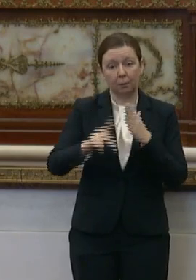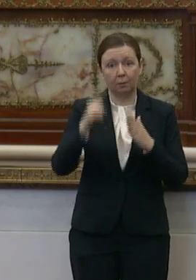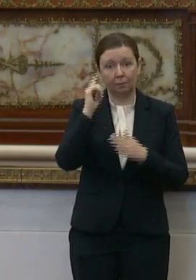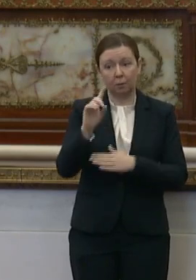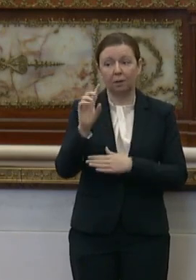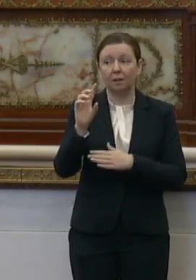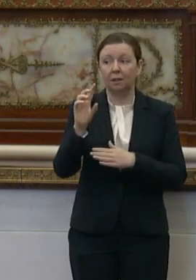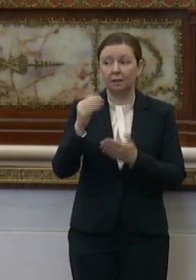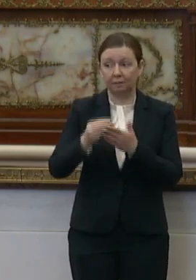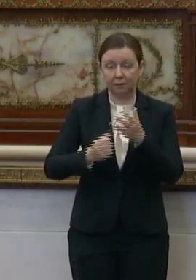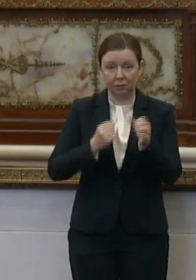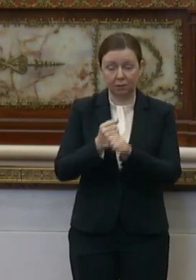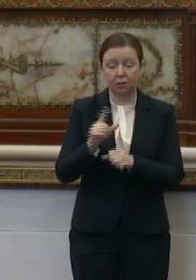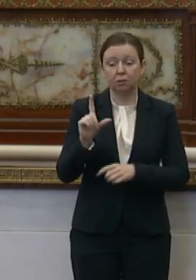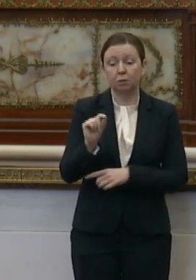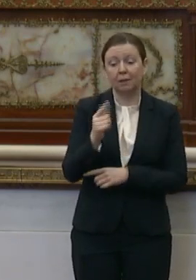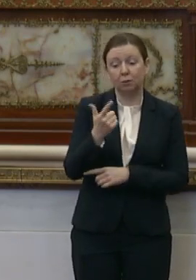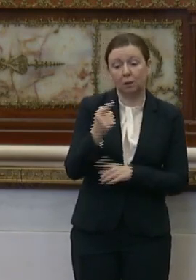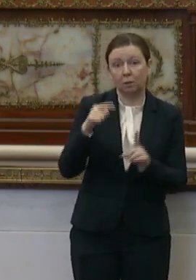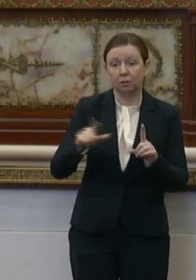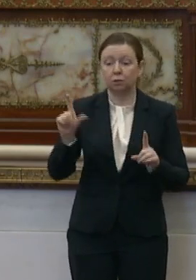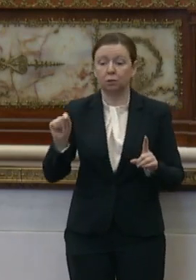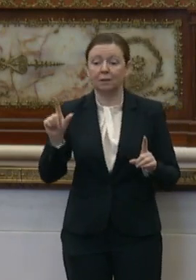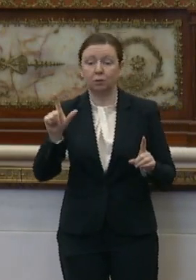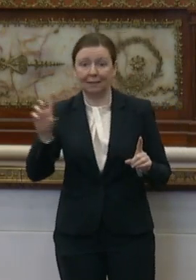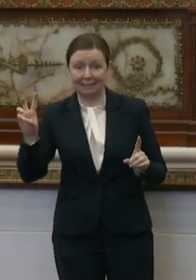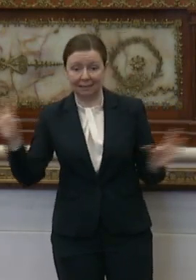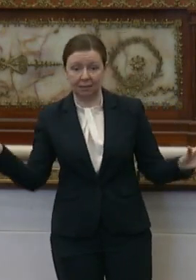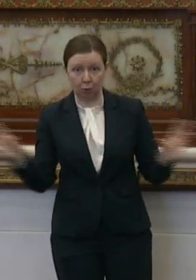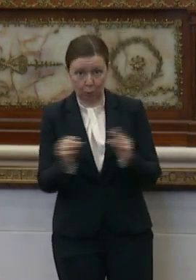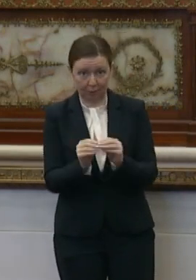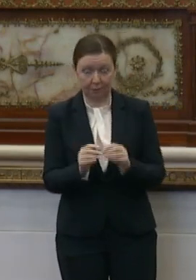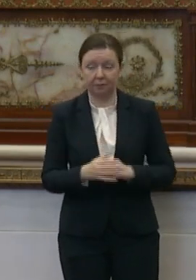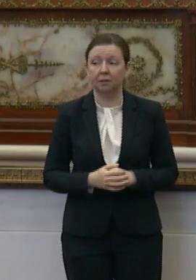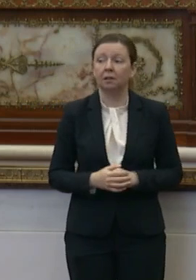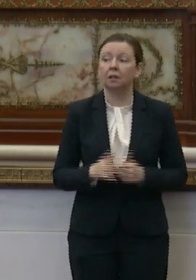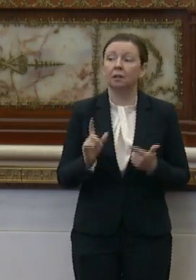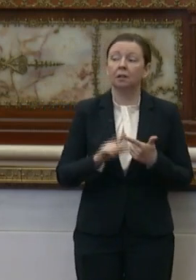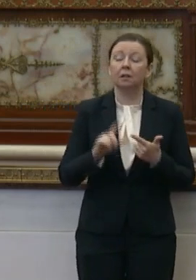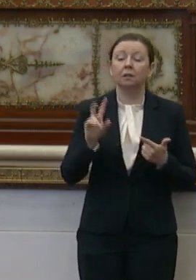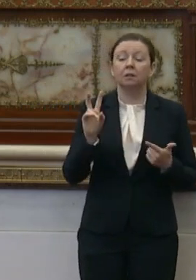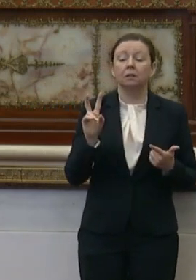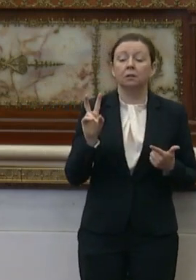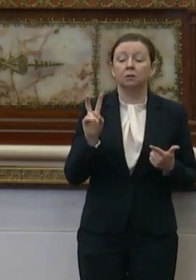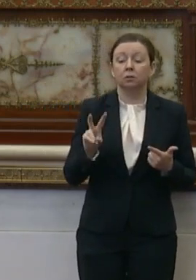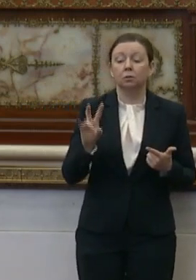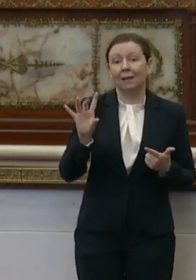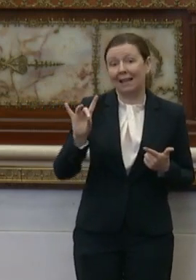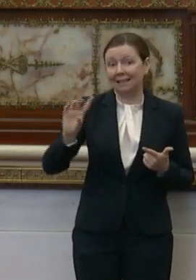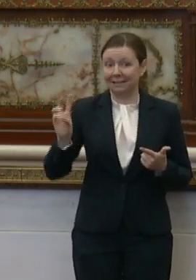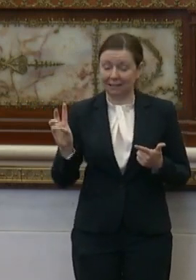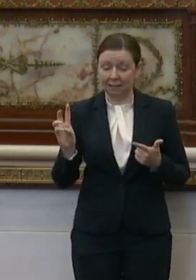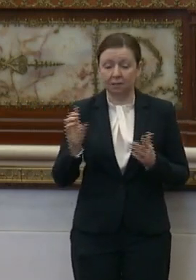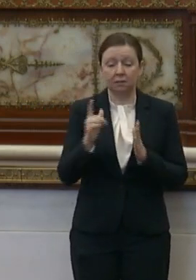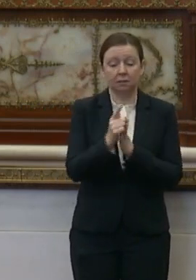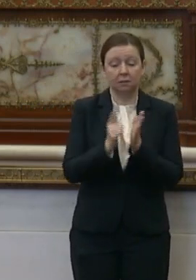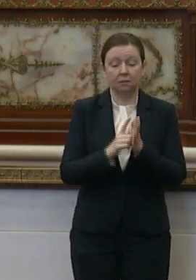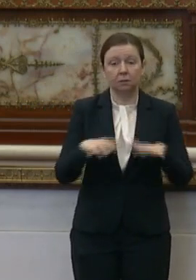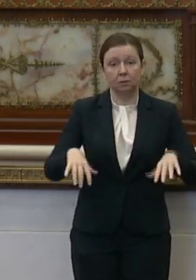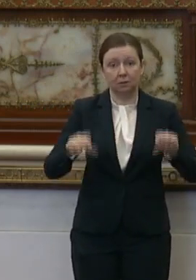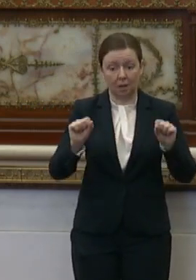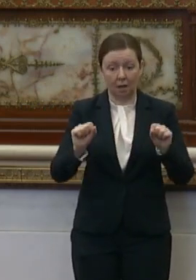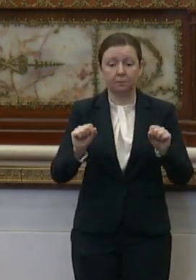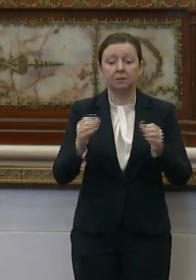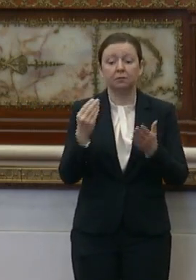years 2021 through 2026 inclusive, and Bill Number 200286, entitled an ordinance to adopt the